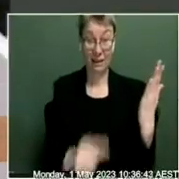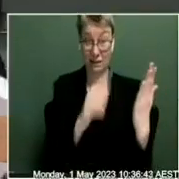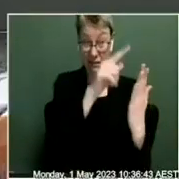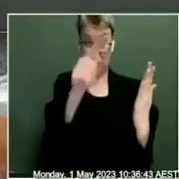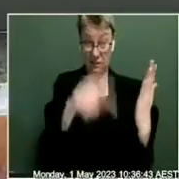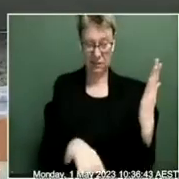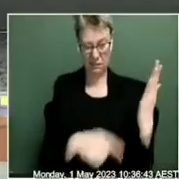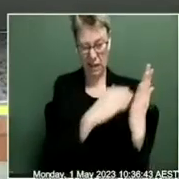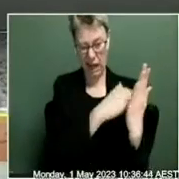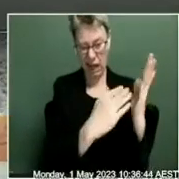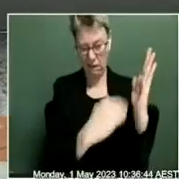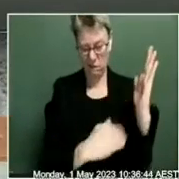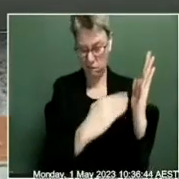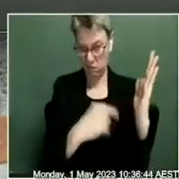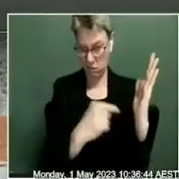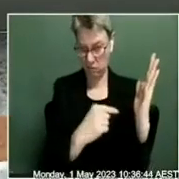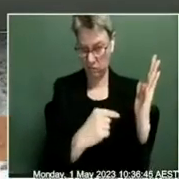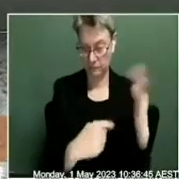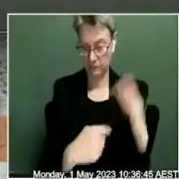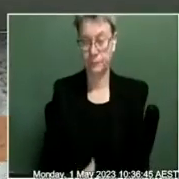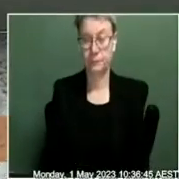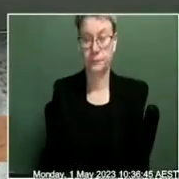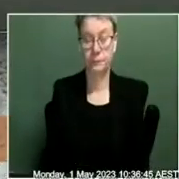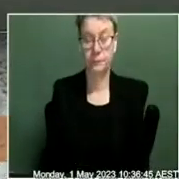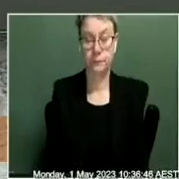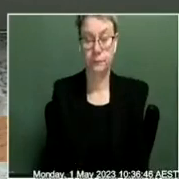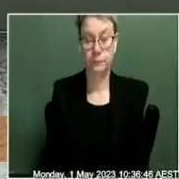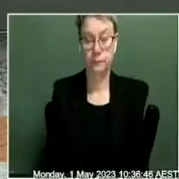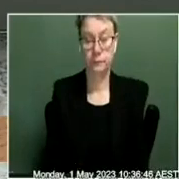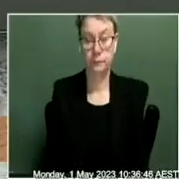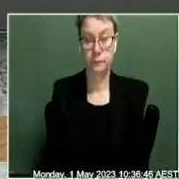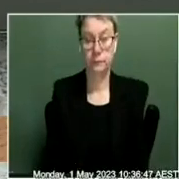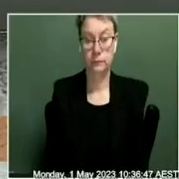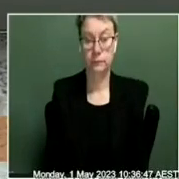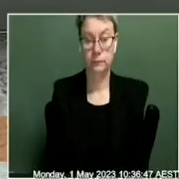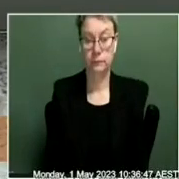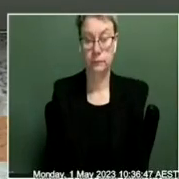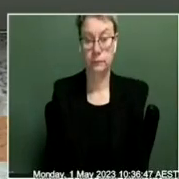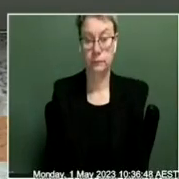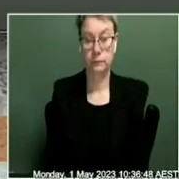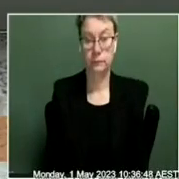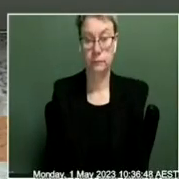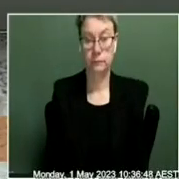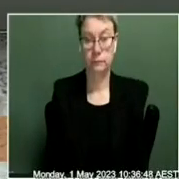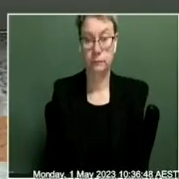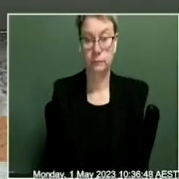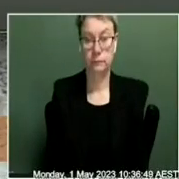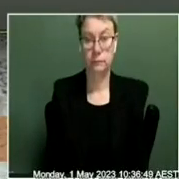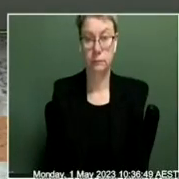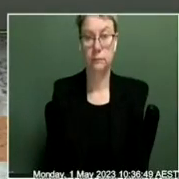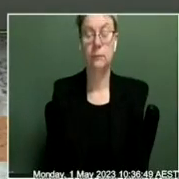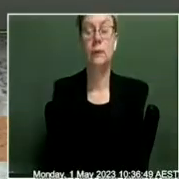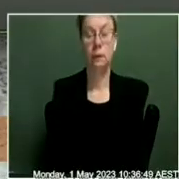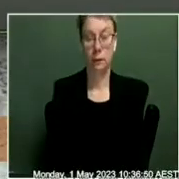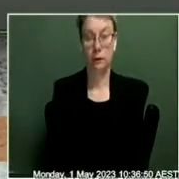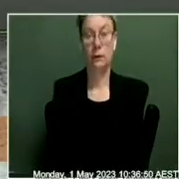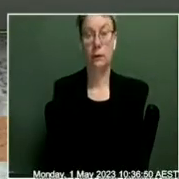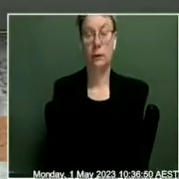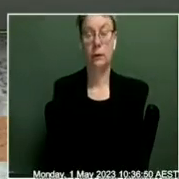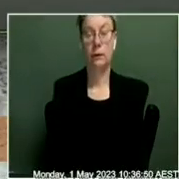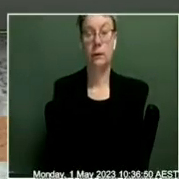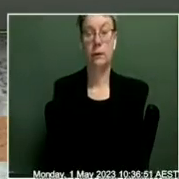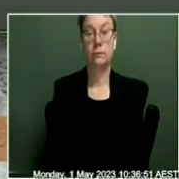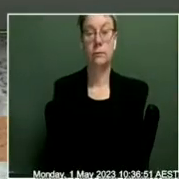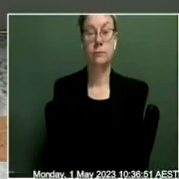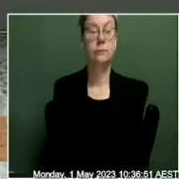In the government's response to the expert reference group on public drunkenness, a commitment is